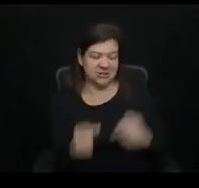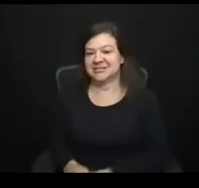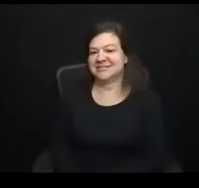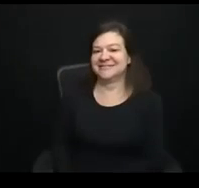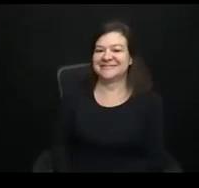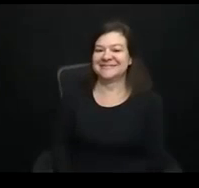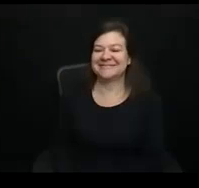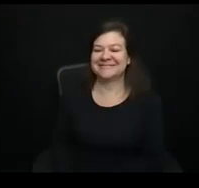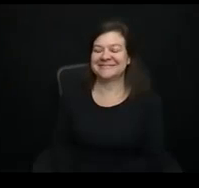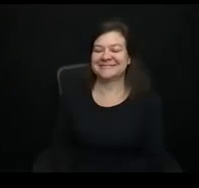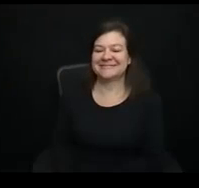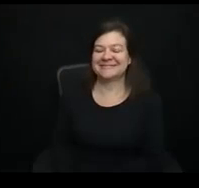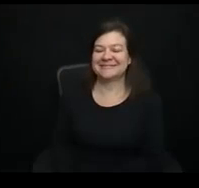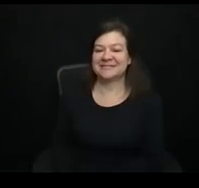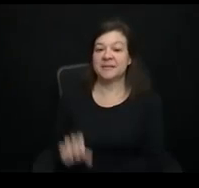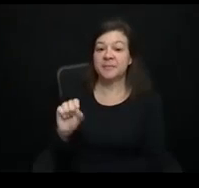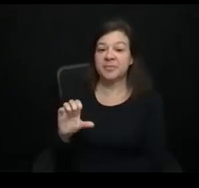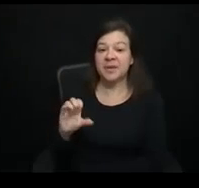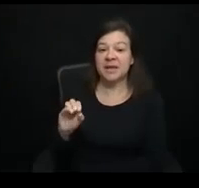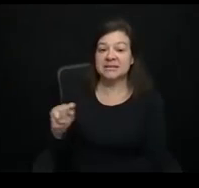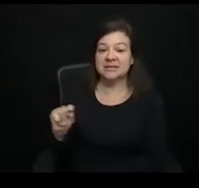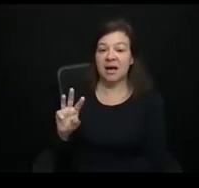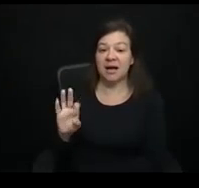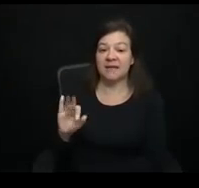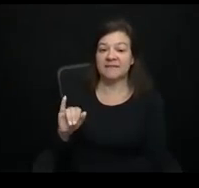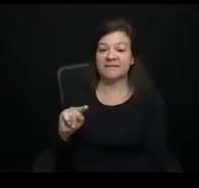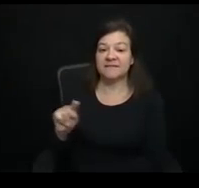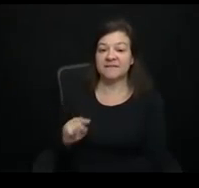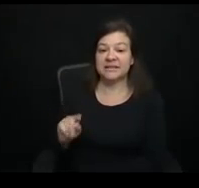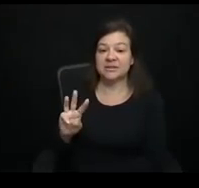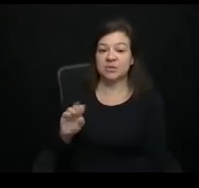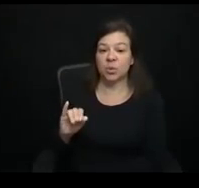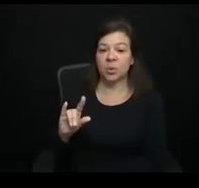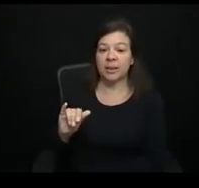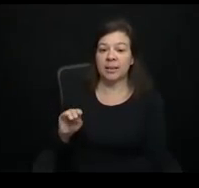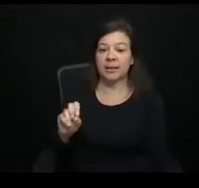And then I have one question for Scott Fitzwilliams.